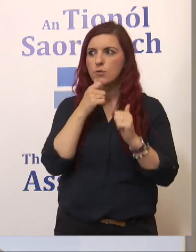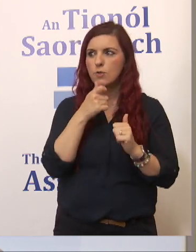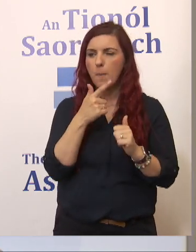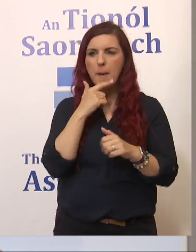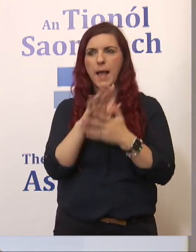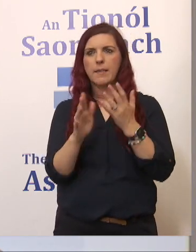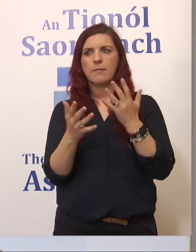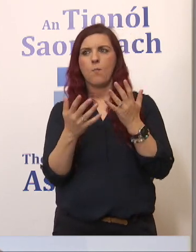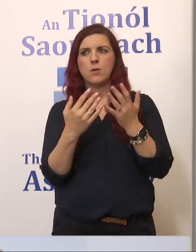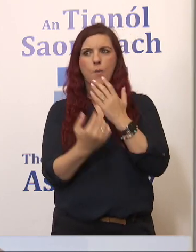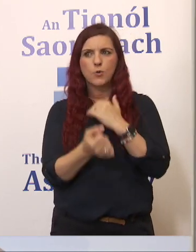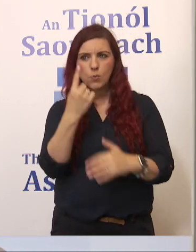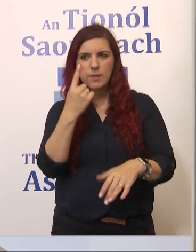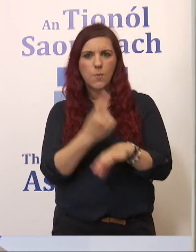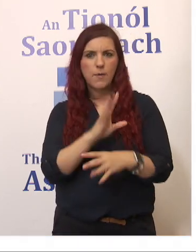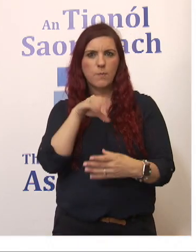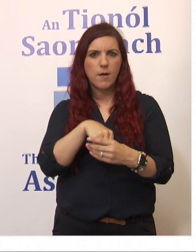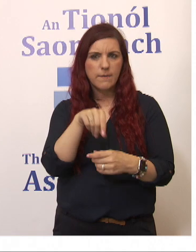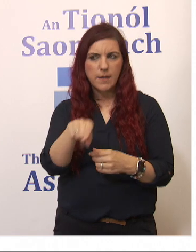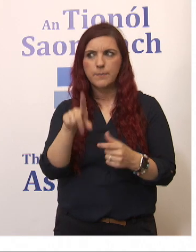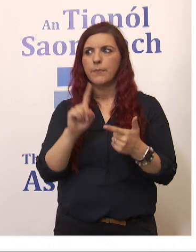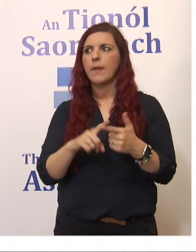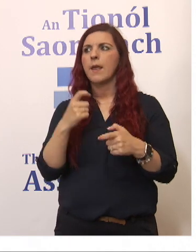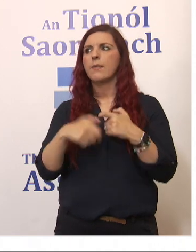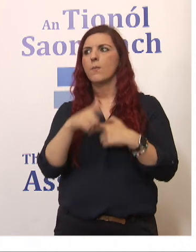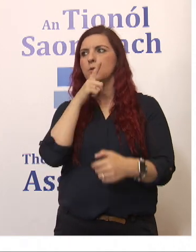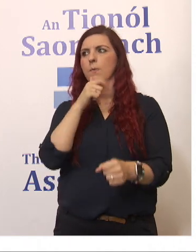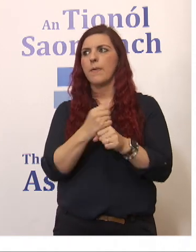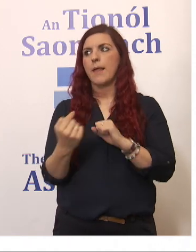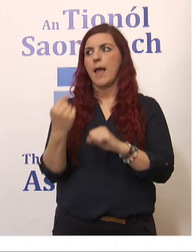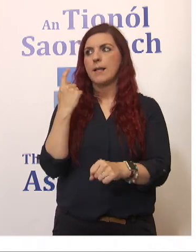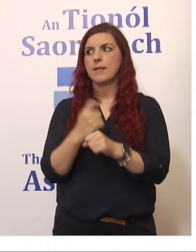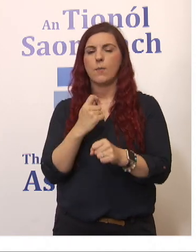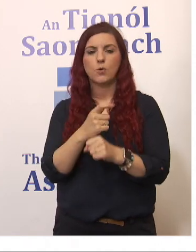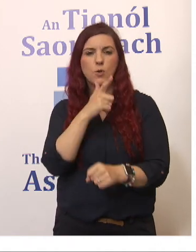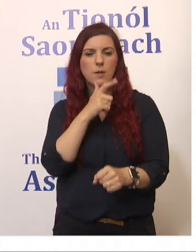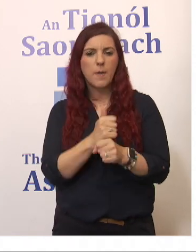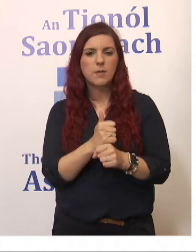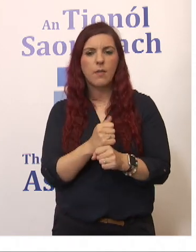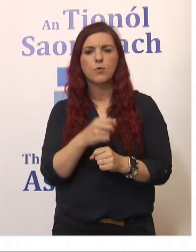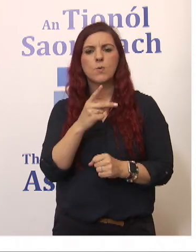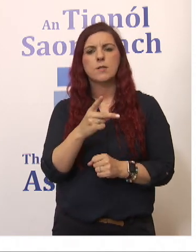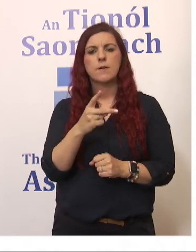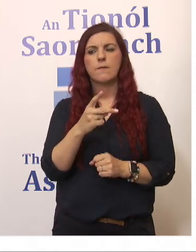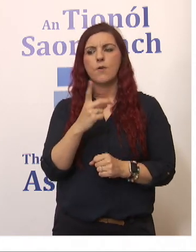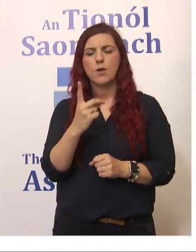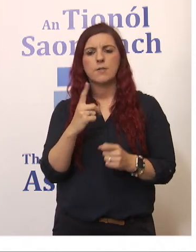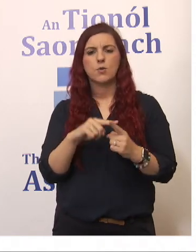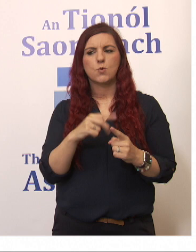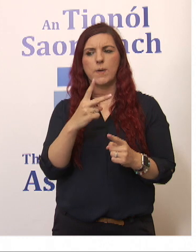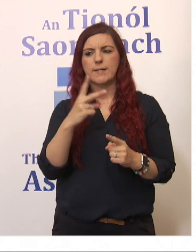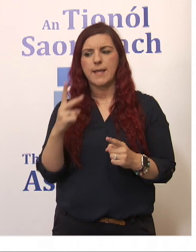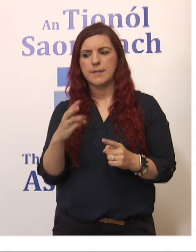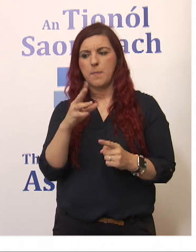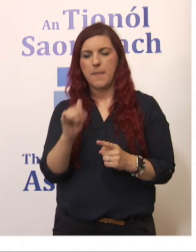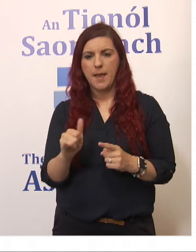that propose at a very high level. Then we spoke on the session two, our last session, on the 21st to 22nd of May. We spoke